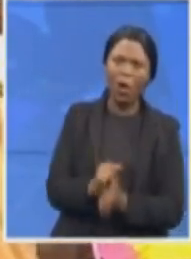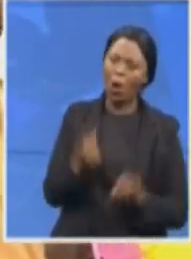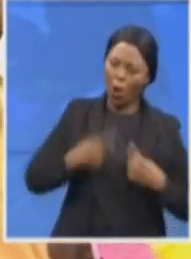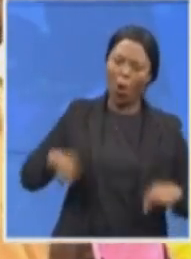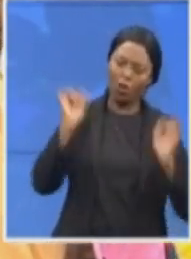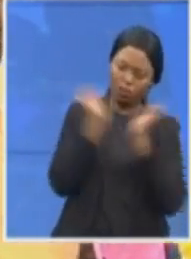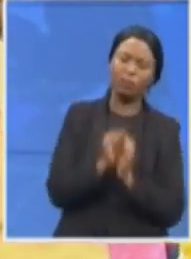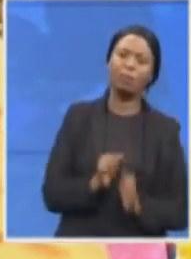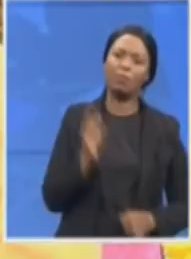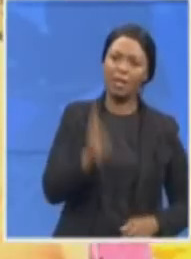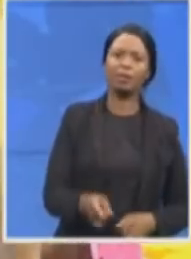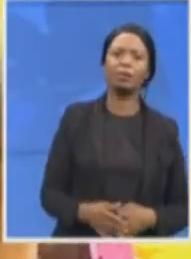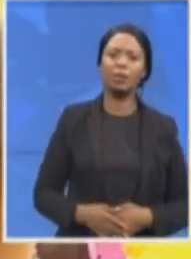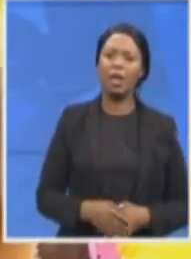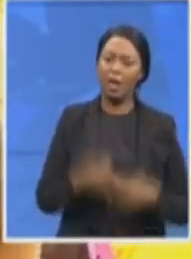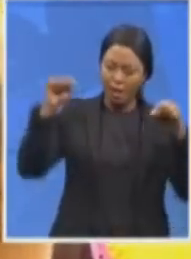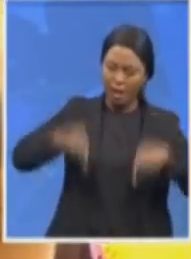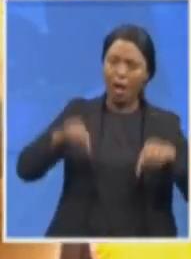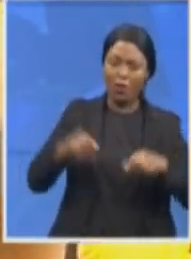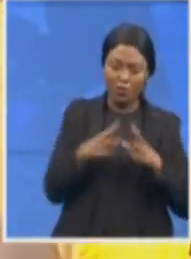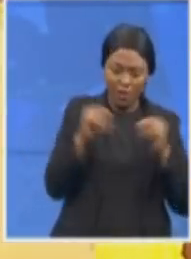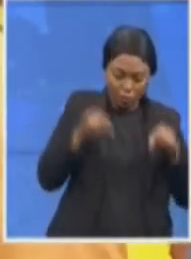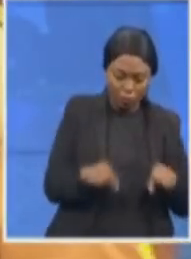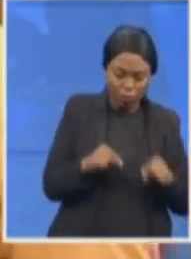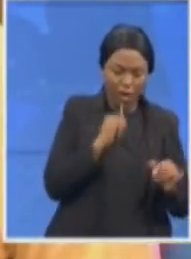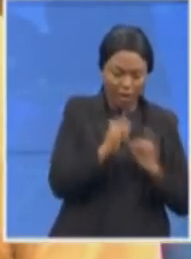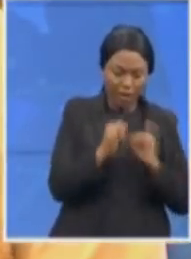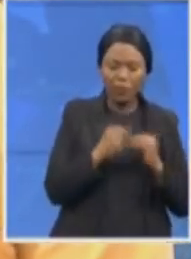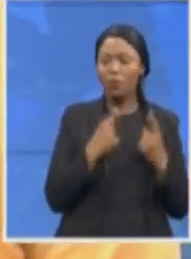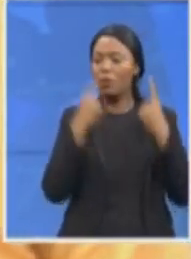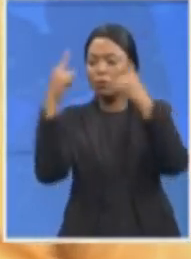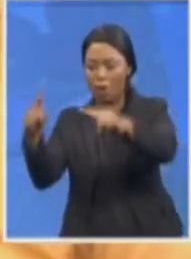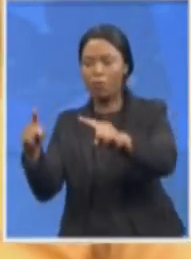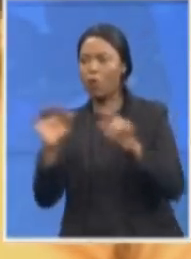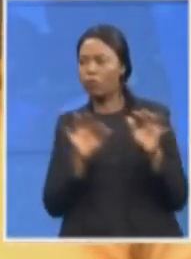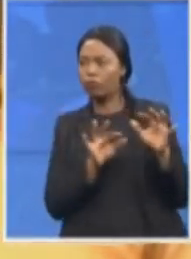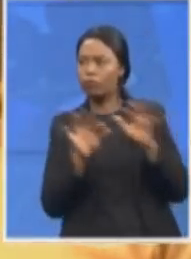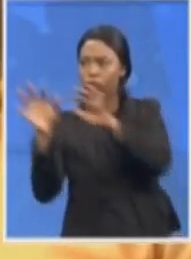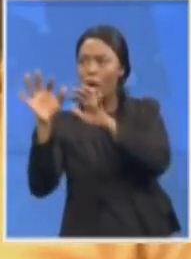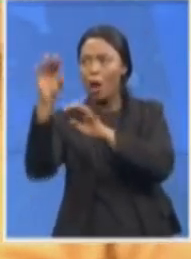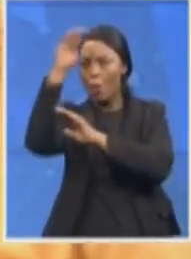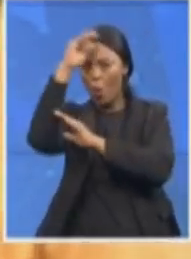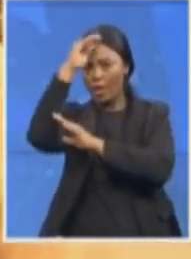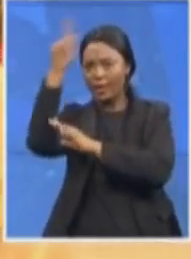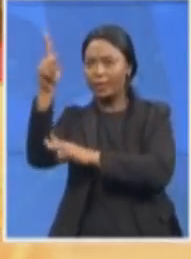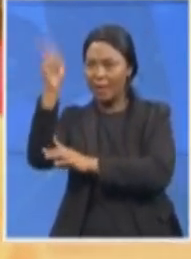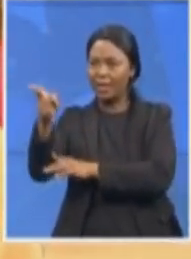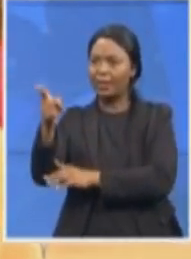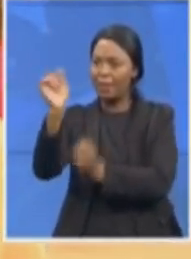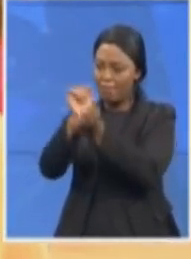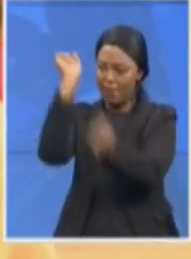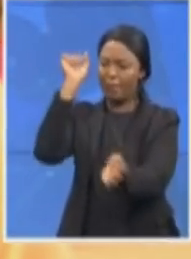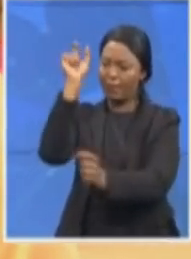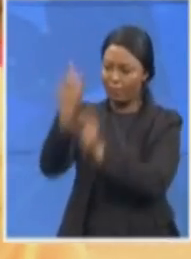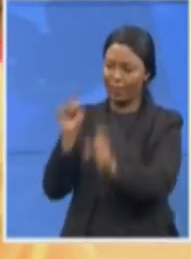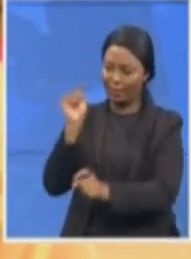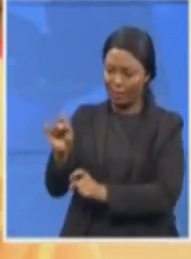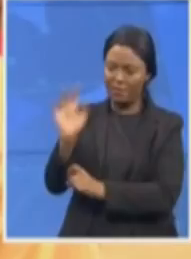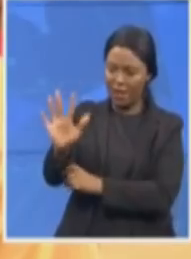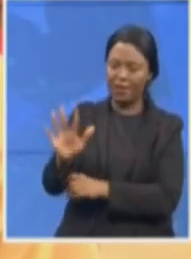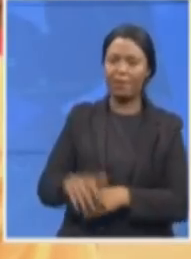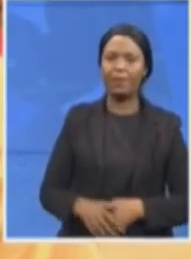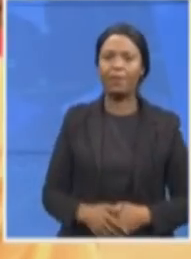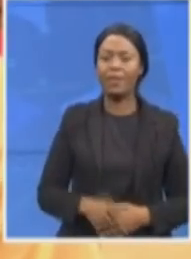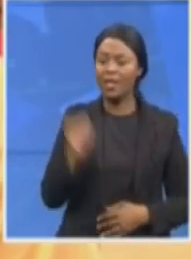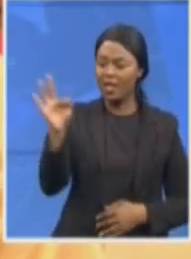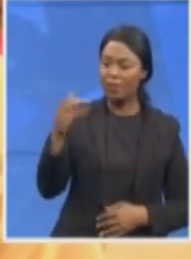here. All of us, they must arrest us if they don't remove those people there. Are you open as a community to negotiations or